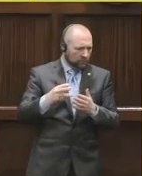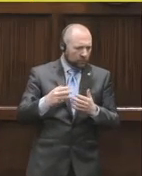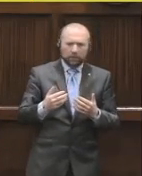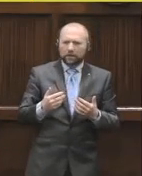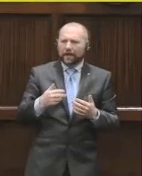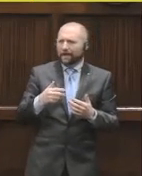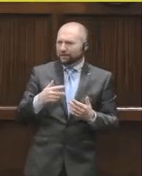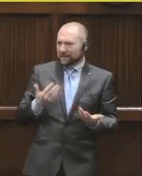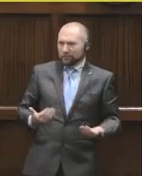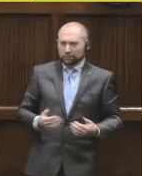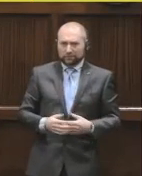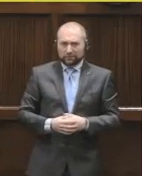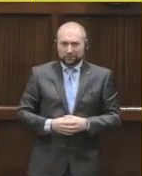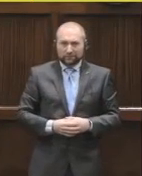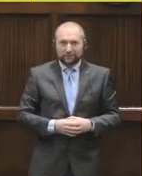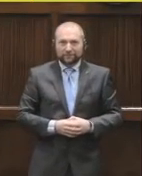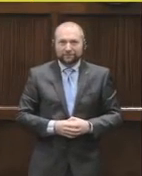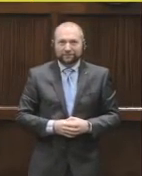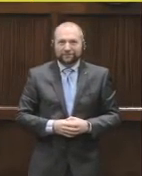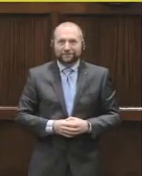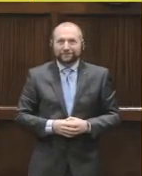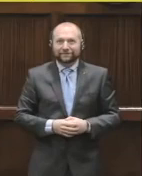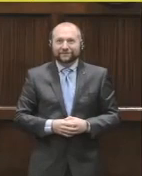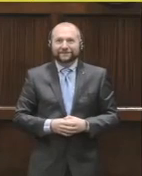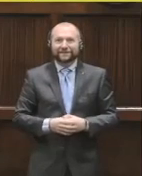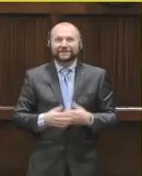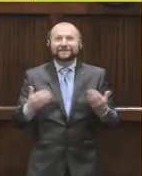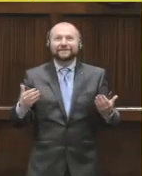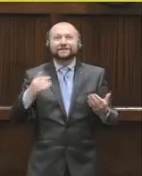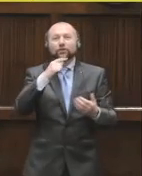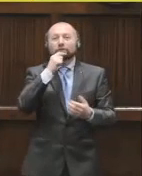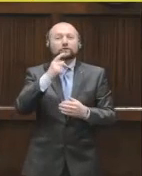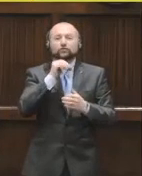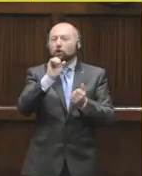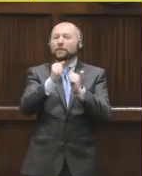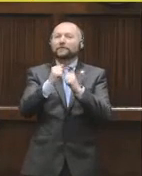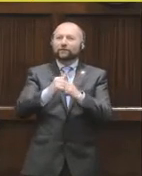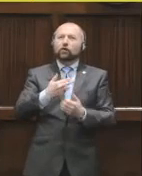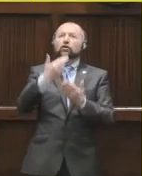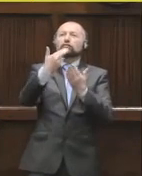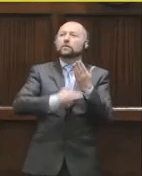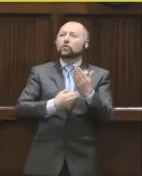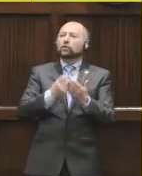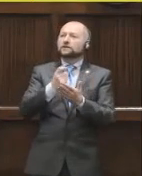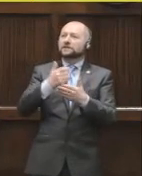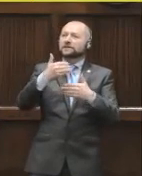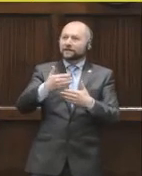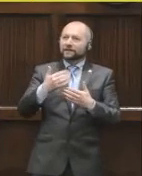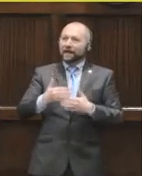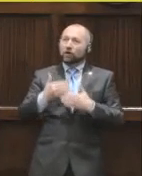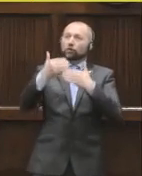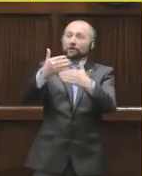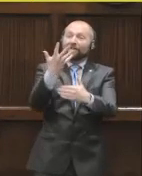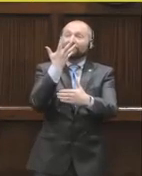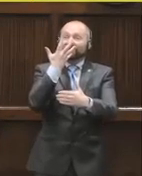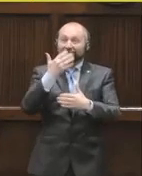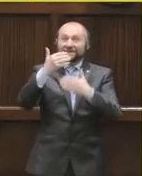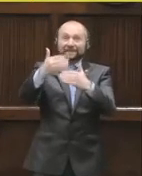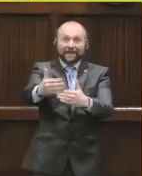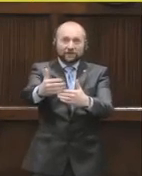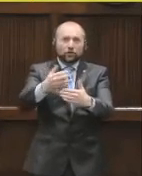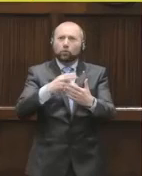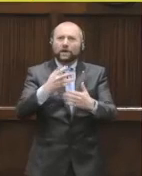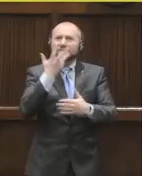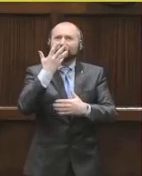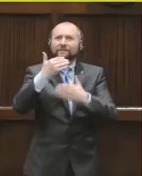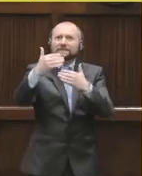No. Okay. Since there are no amendments on report stage, we proceed to the order for fifth stage. Order for fifth stage, Minister, when is